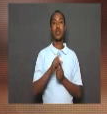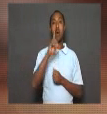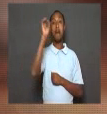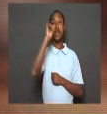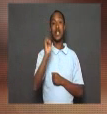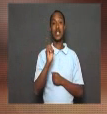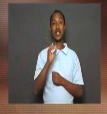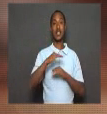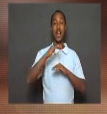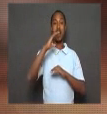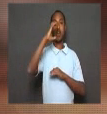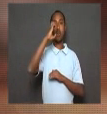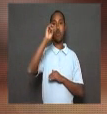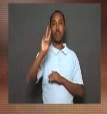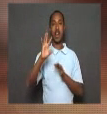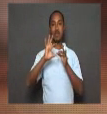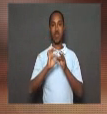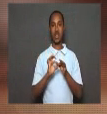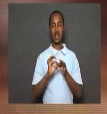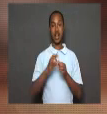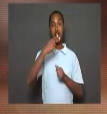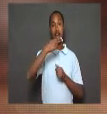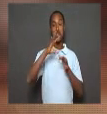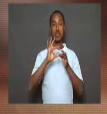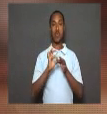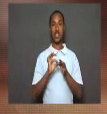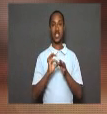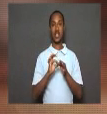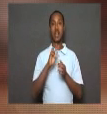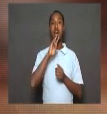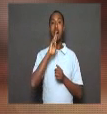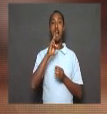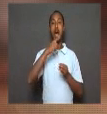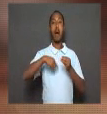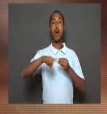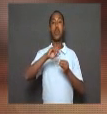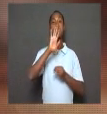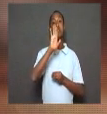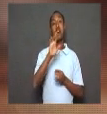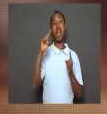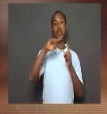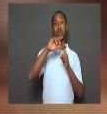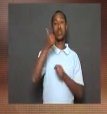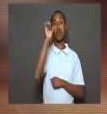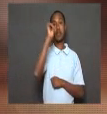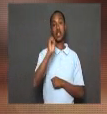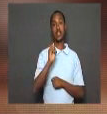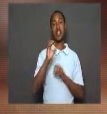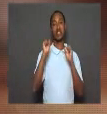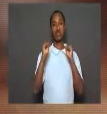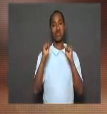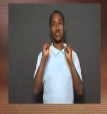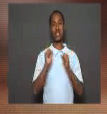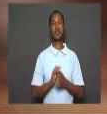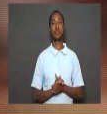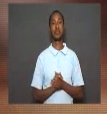as covalent bonds, hydrogen bonds are about 5 to 10% as strong.